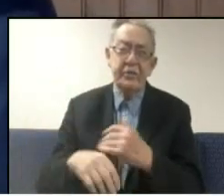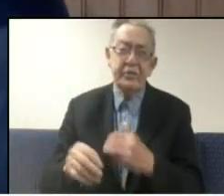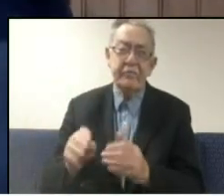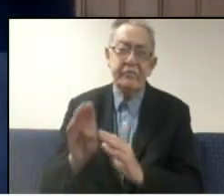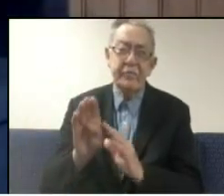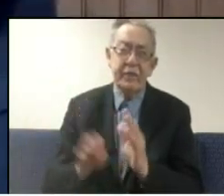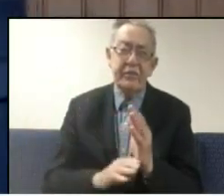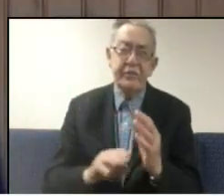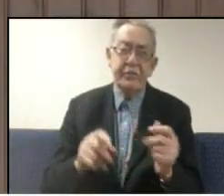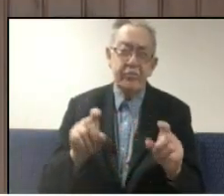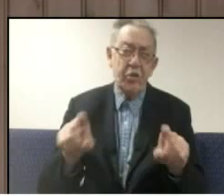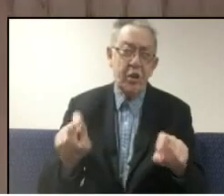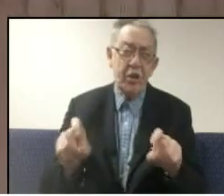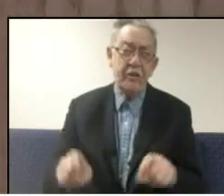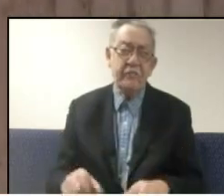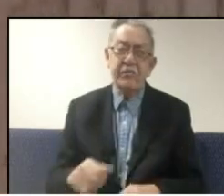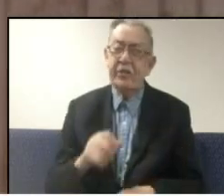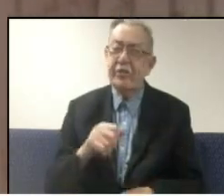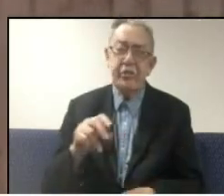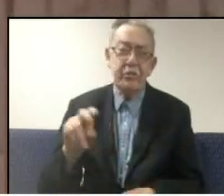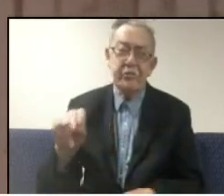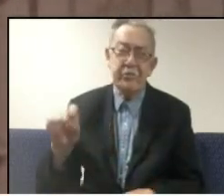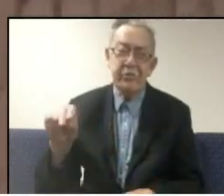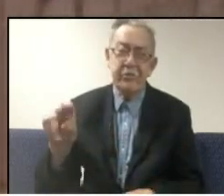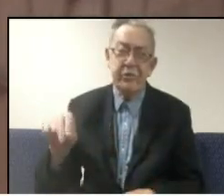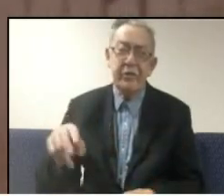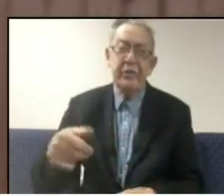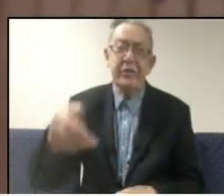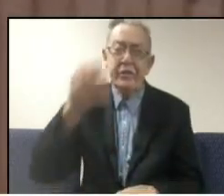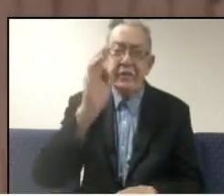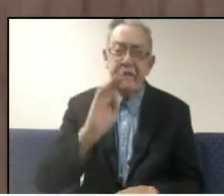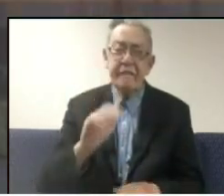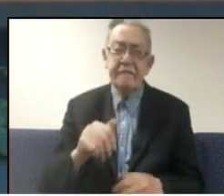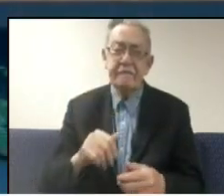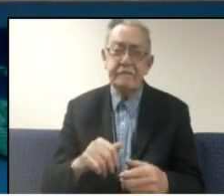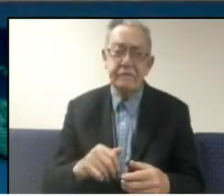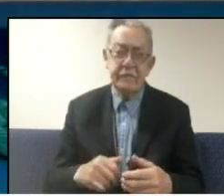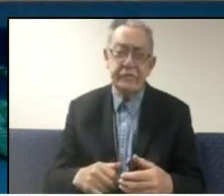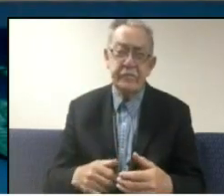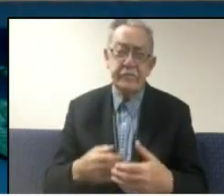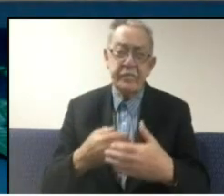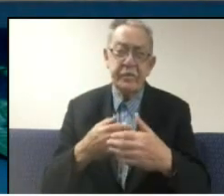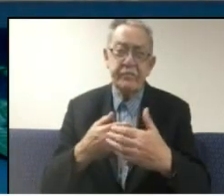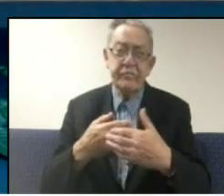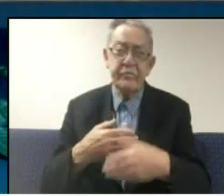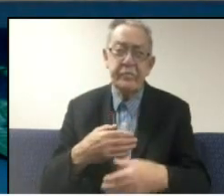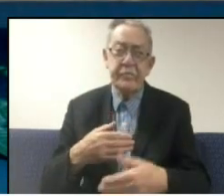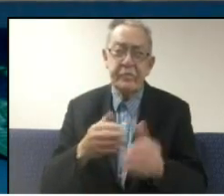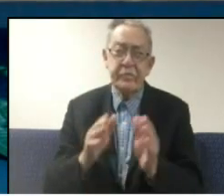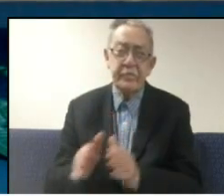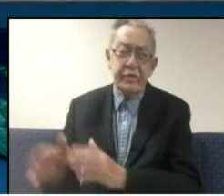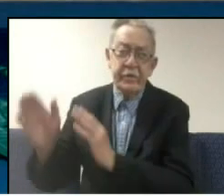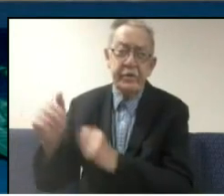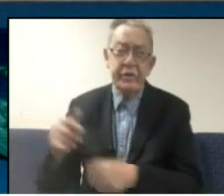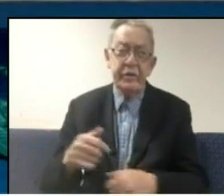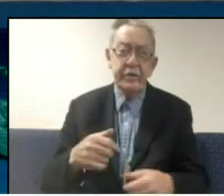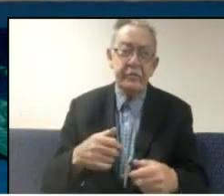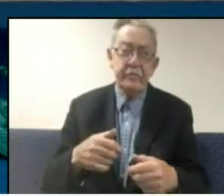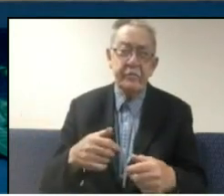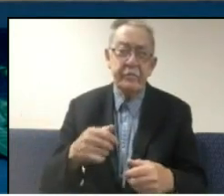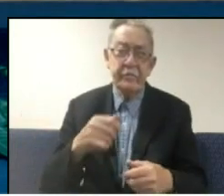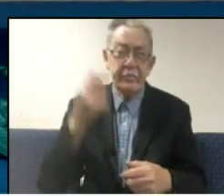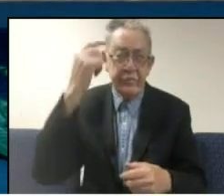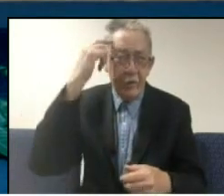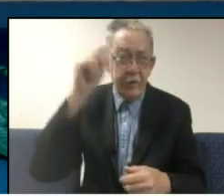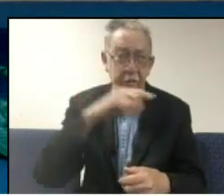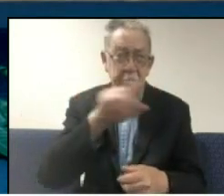him. No, God has a plan for you from before you are born. He has a purpose and a plan. You may not